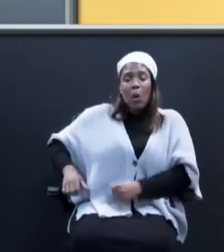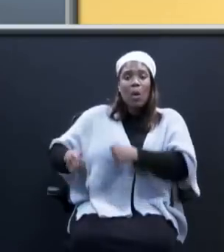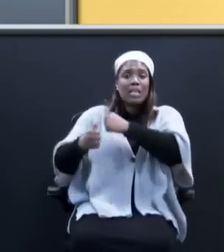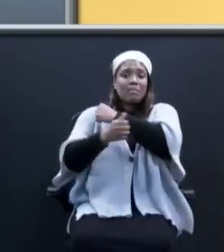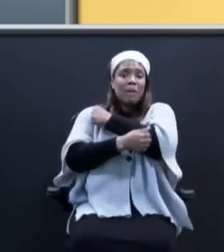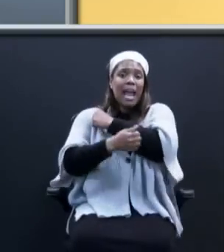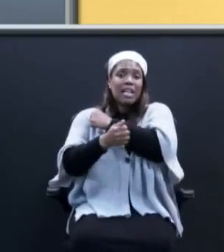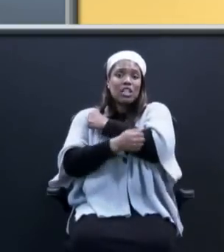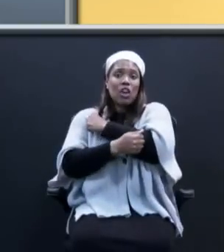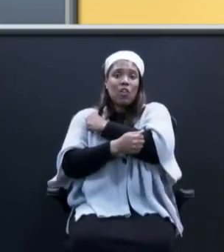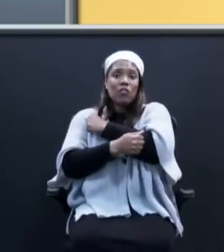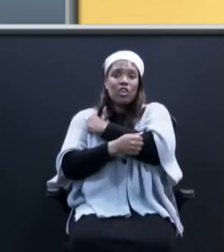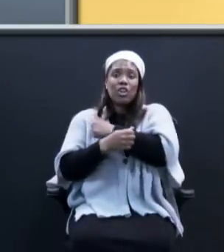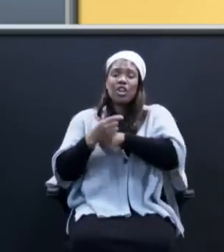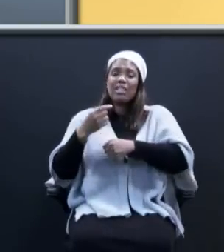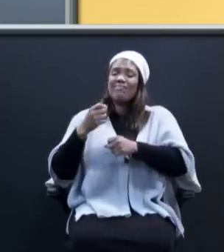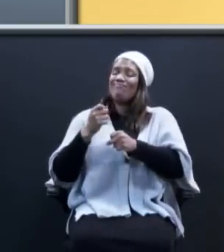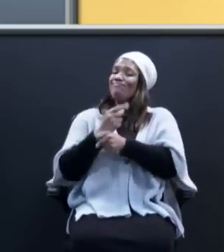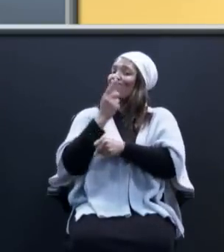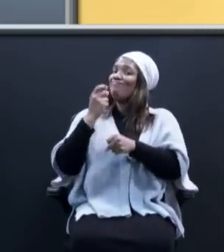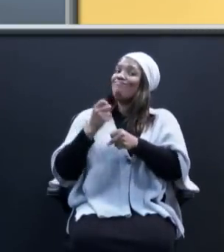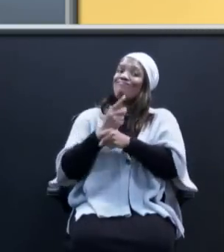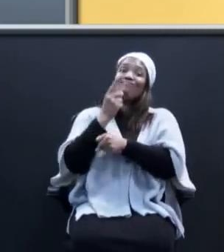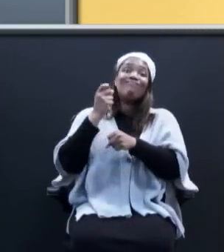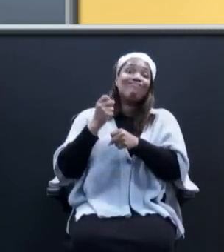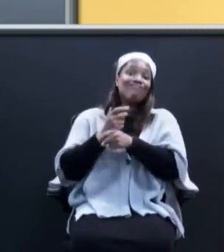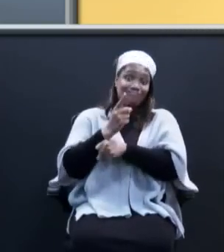marker here, because we're going to be in and out of here